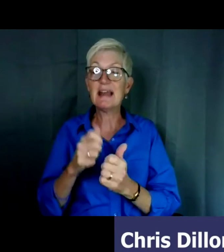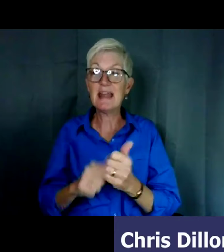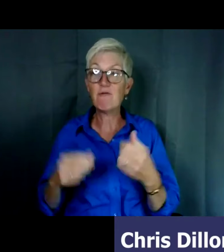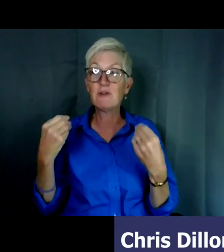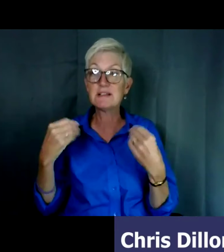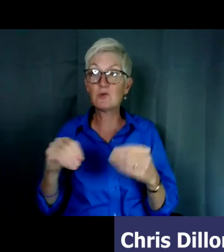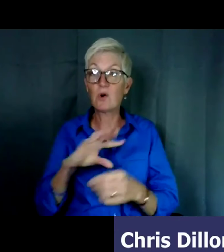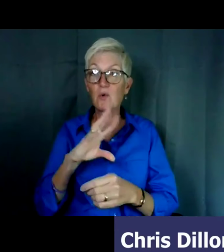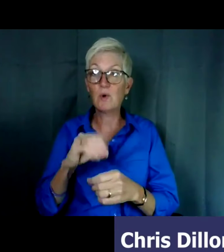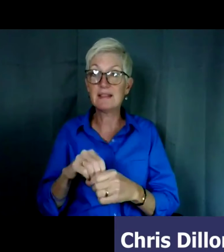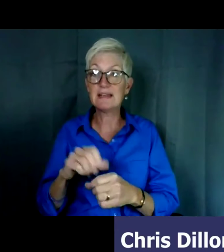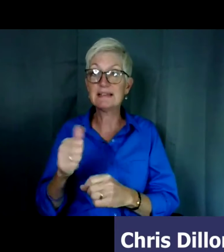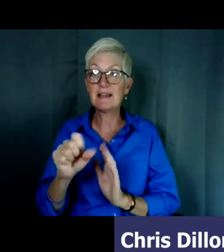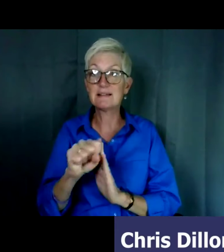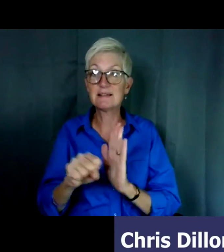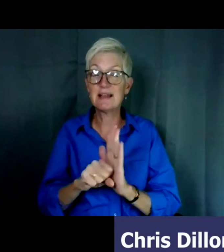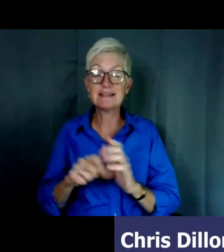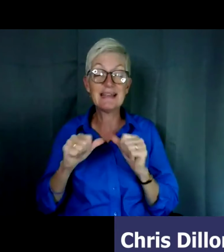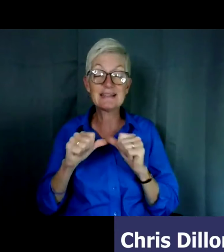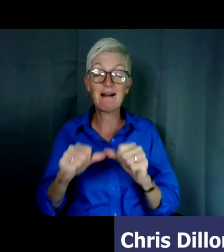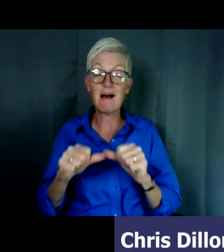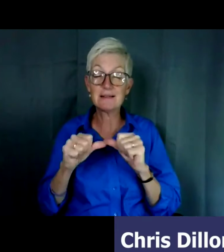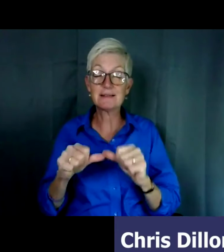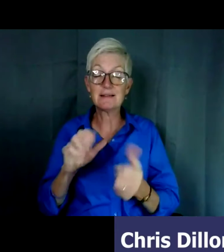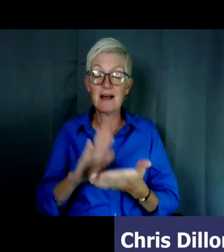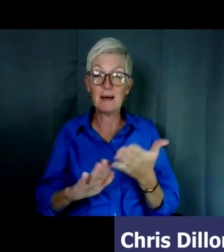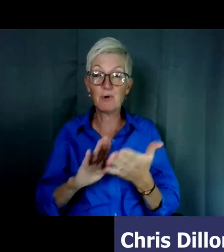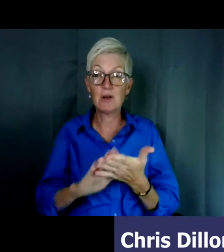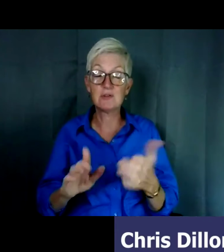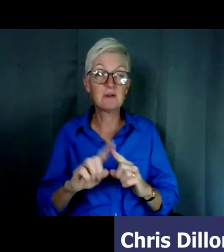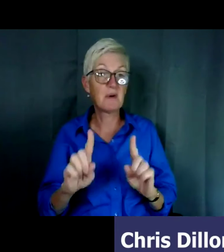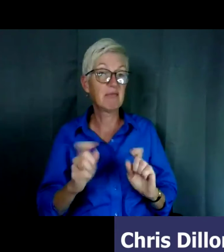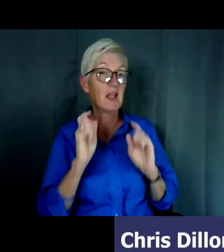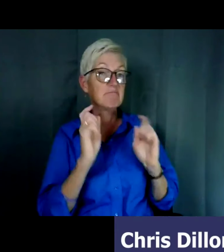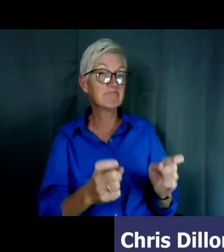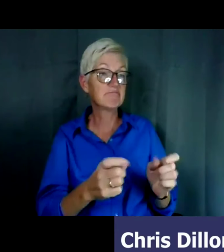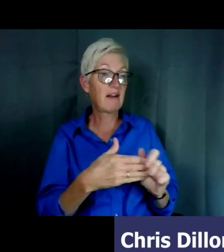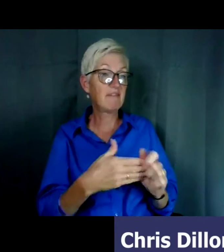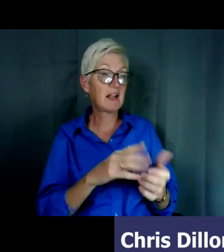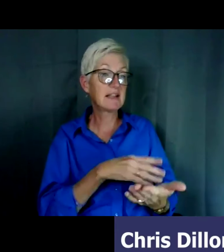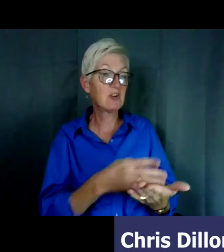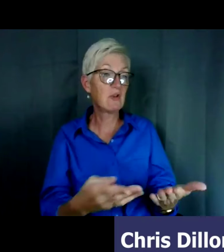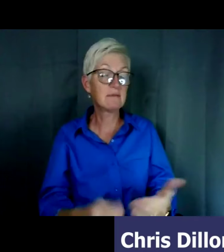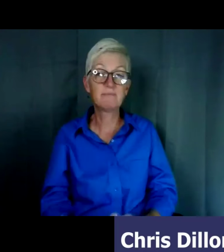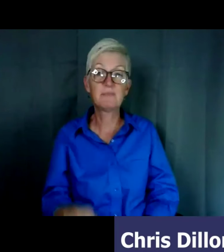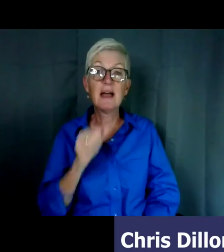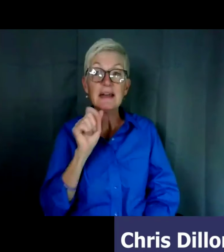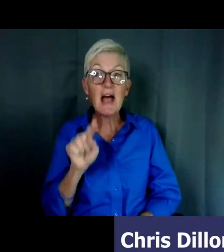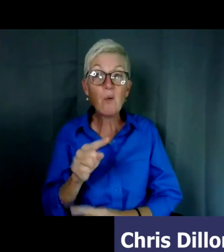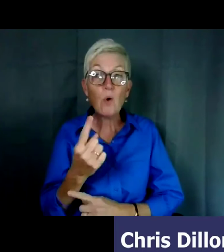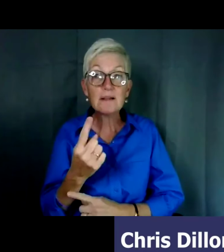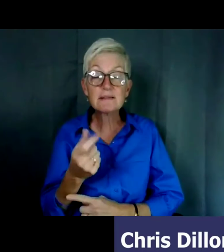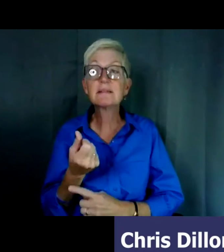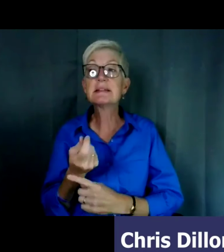So it's constant operations, but they were able to do it. And they not only did it once, they did it several